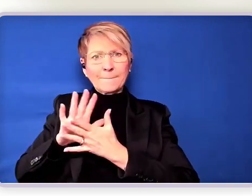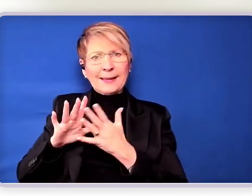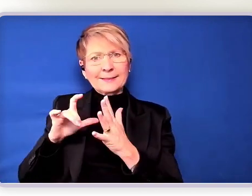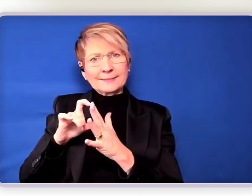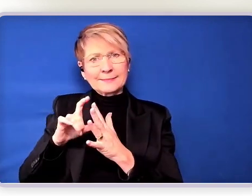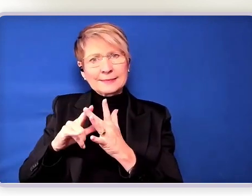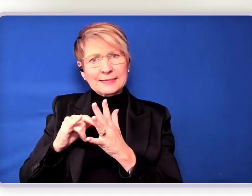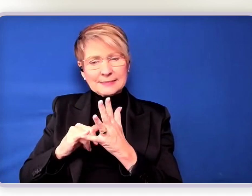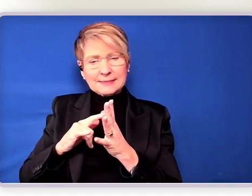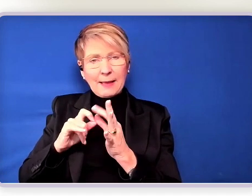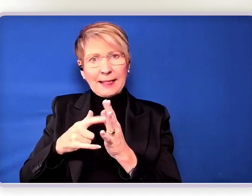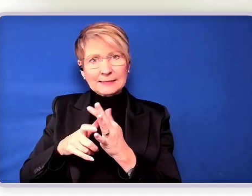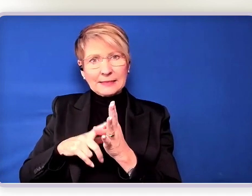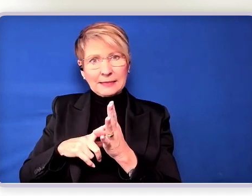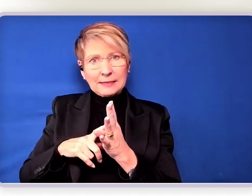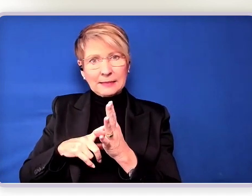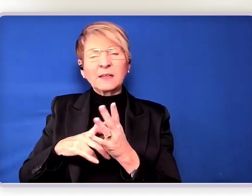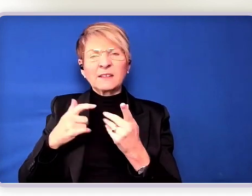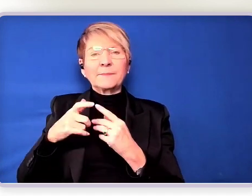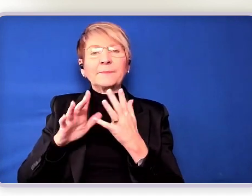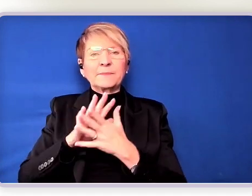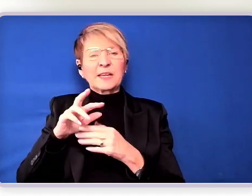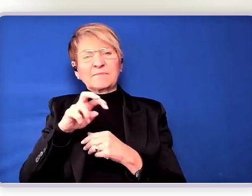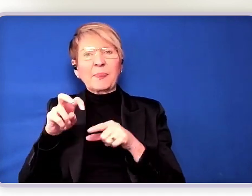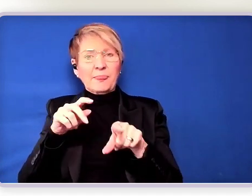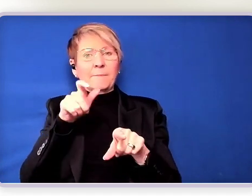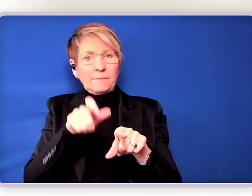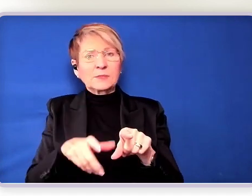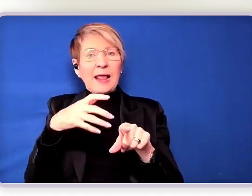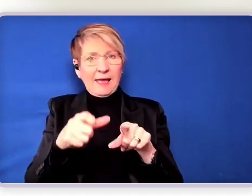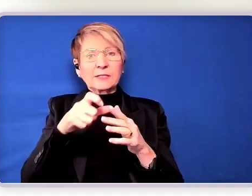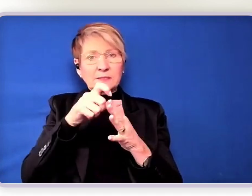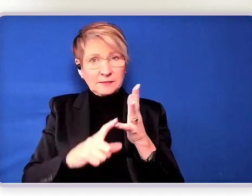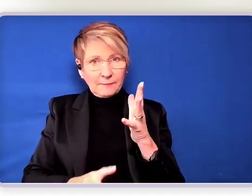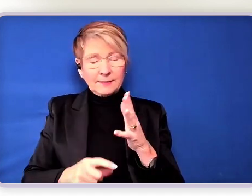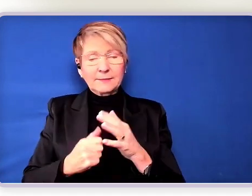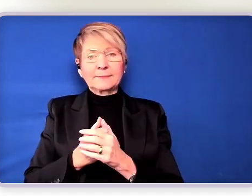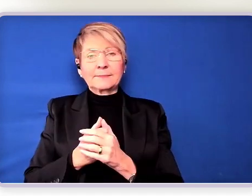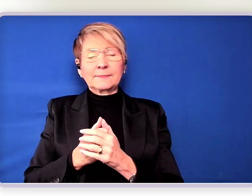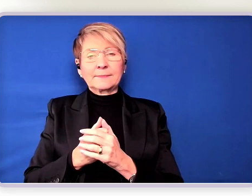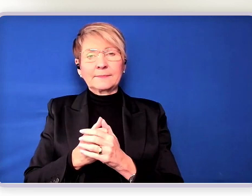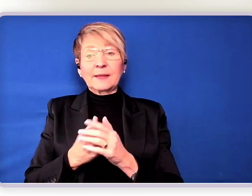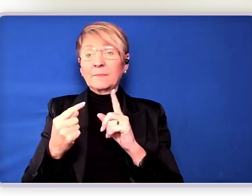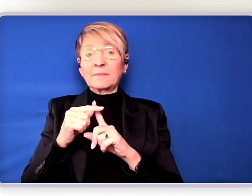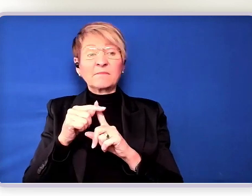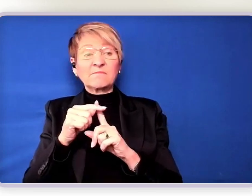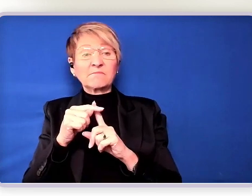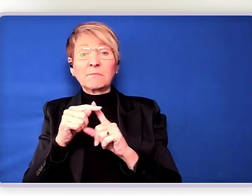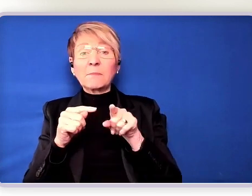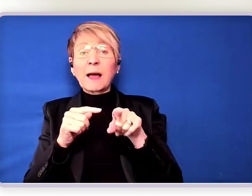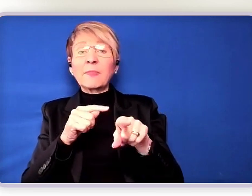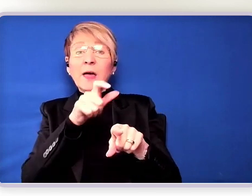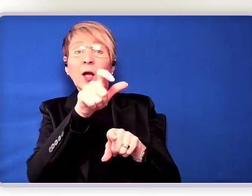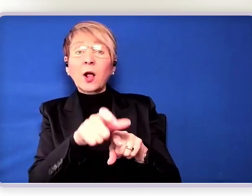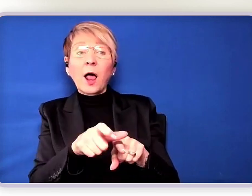meet the definition of having a disability. It also includes whether your client might develop a